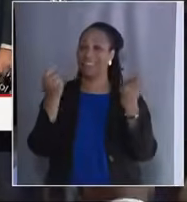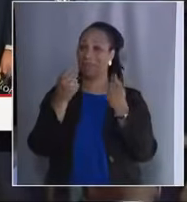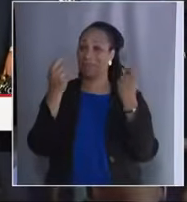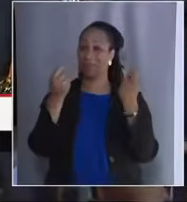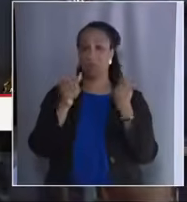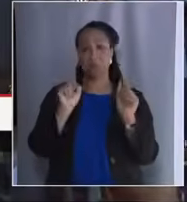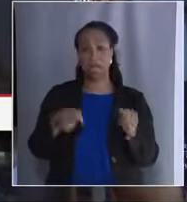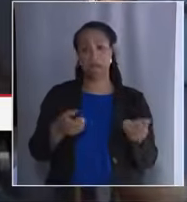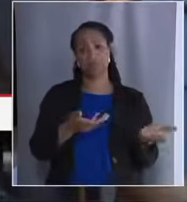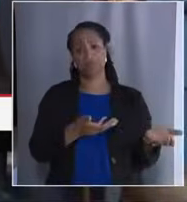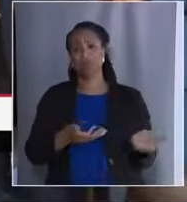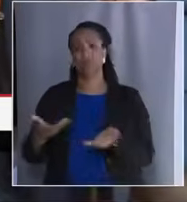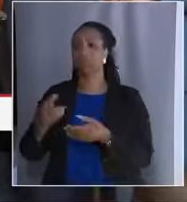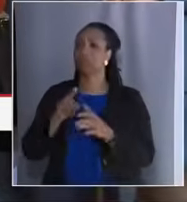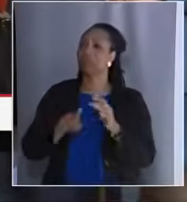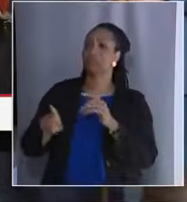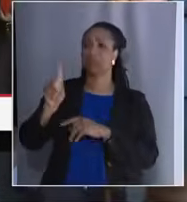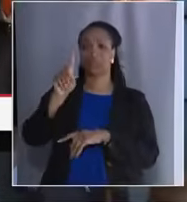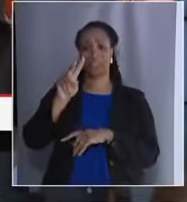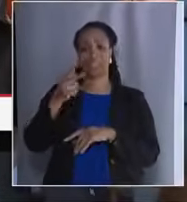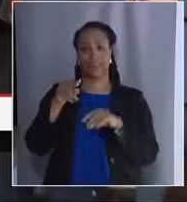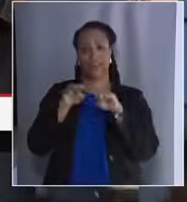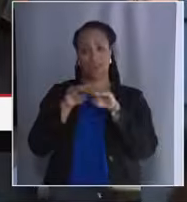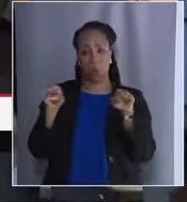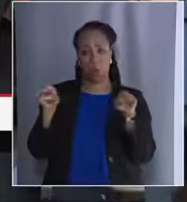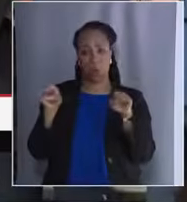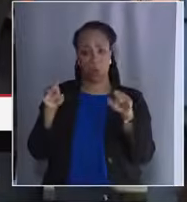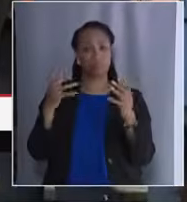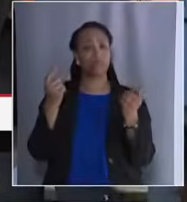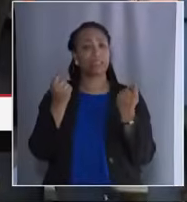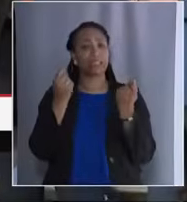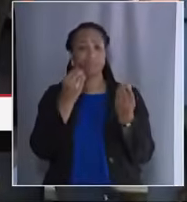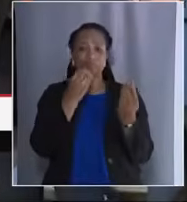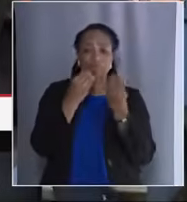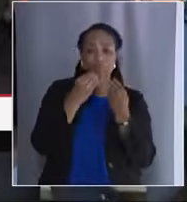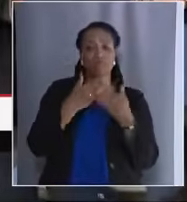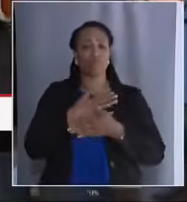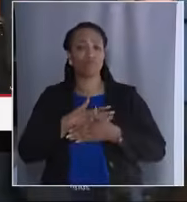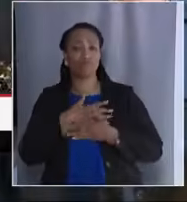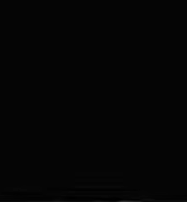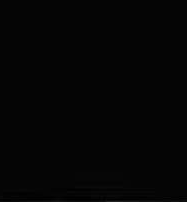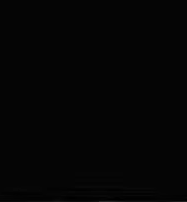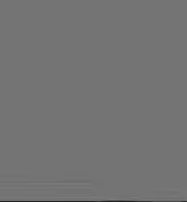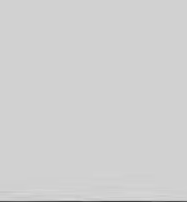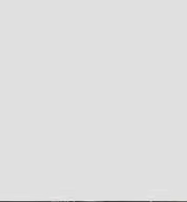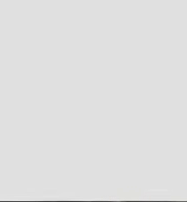can take the stairs or the elevator for a reception. Thank you for everything.